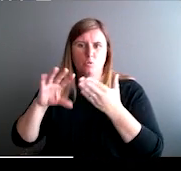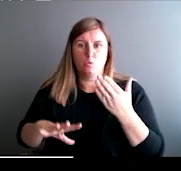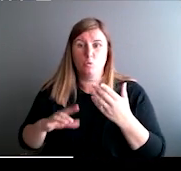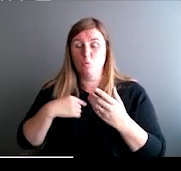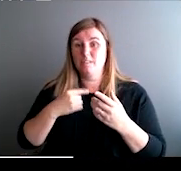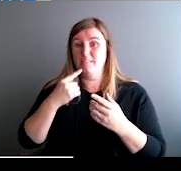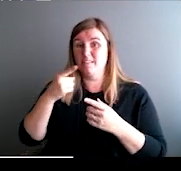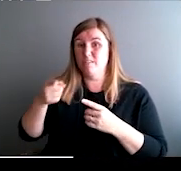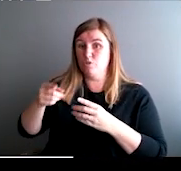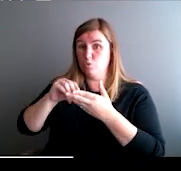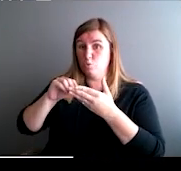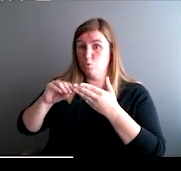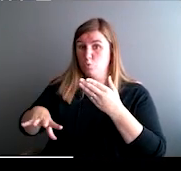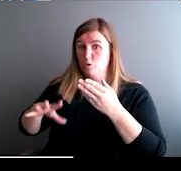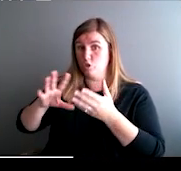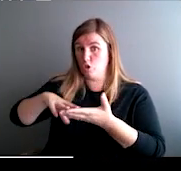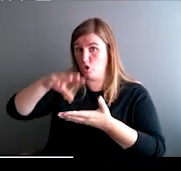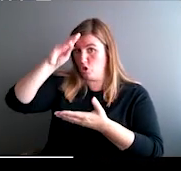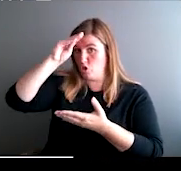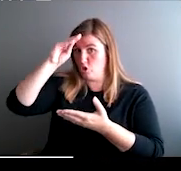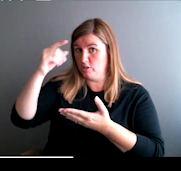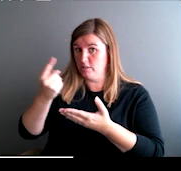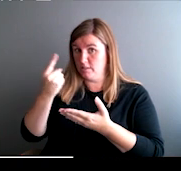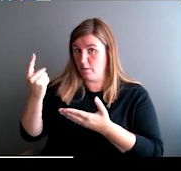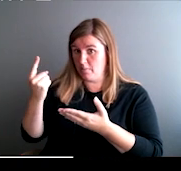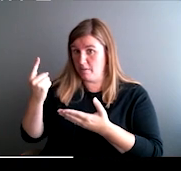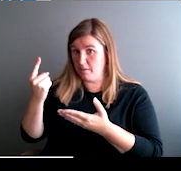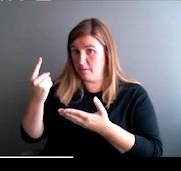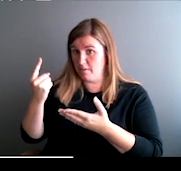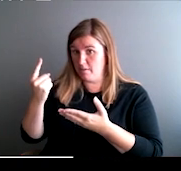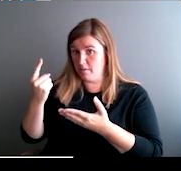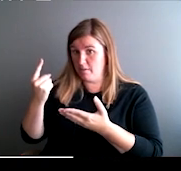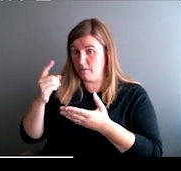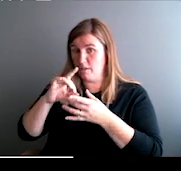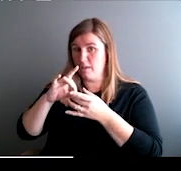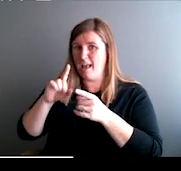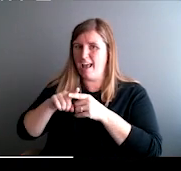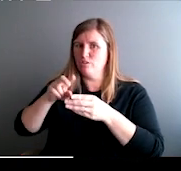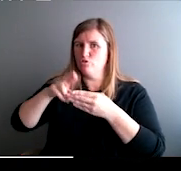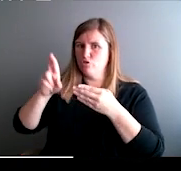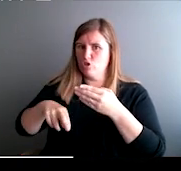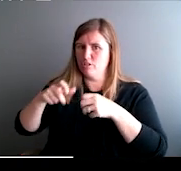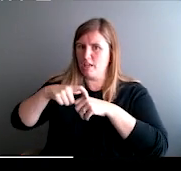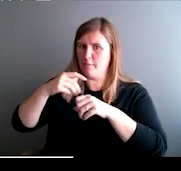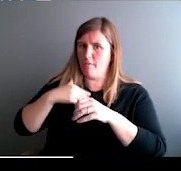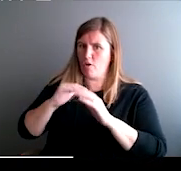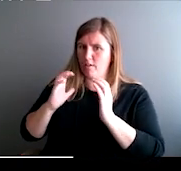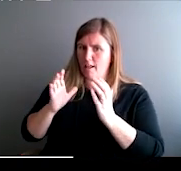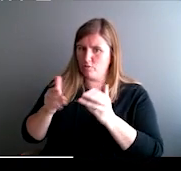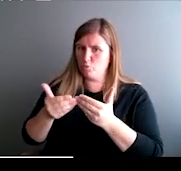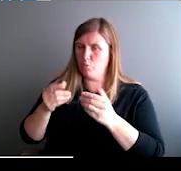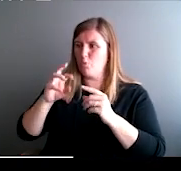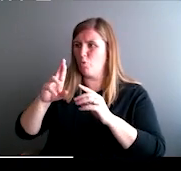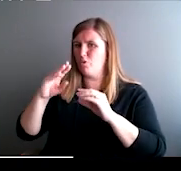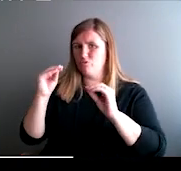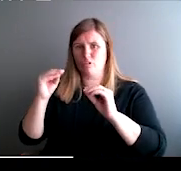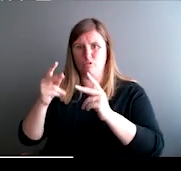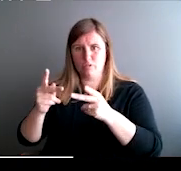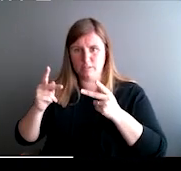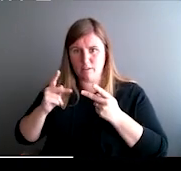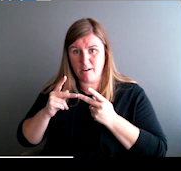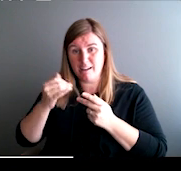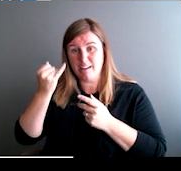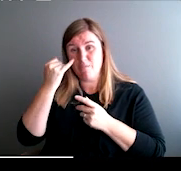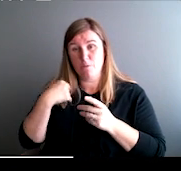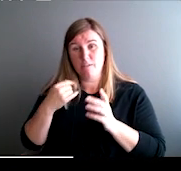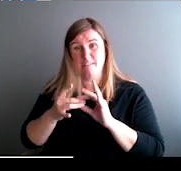say a student has learned something as a result of their time in our classroom or in whatever instructional setting you're in, if